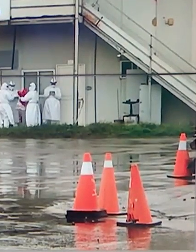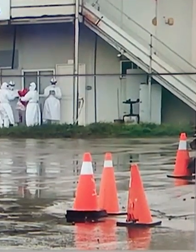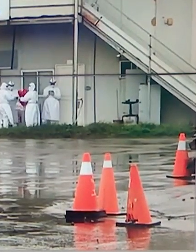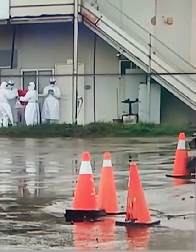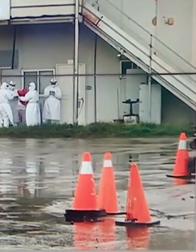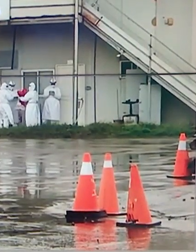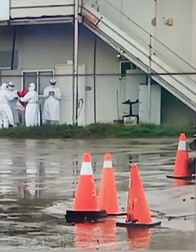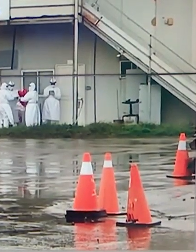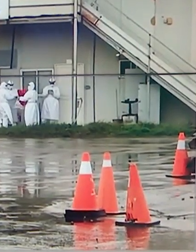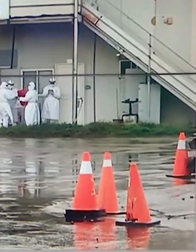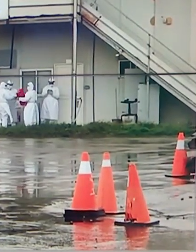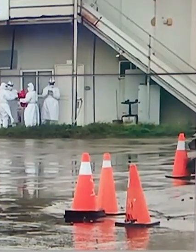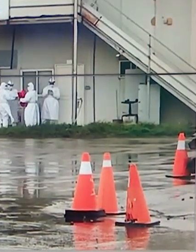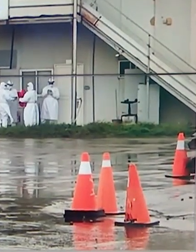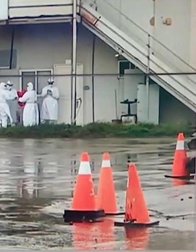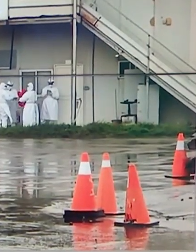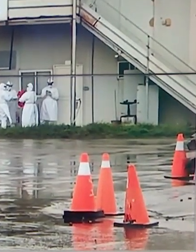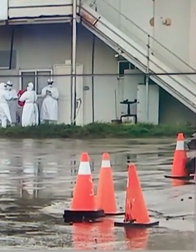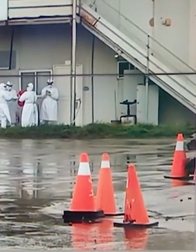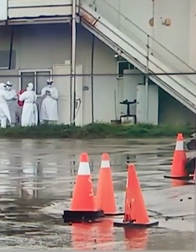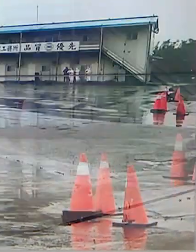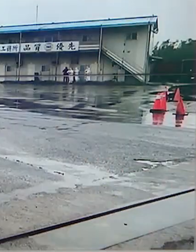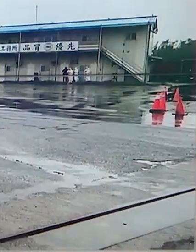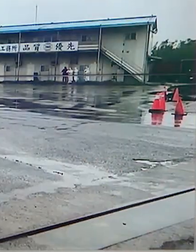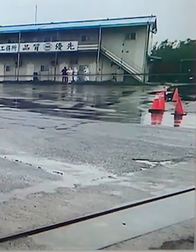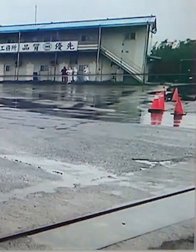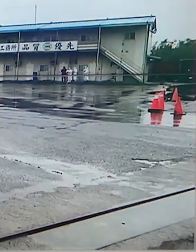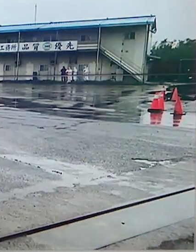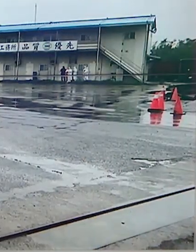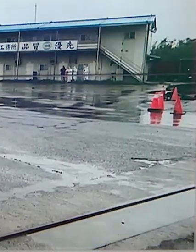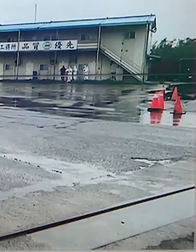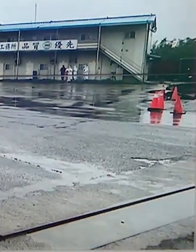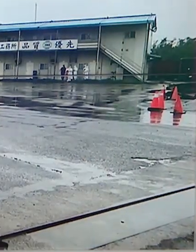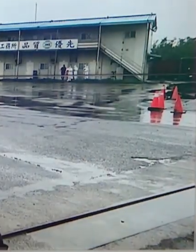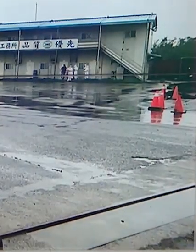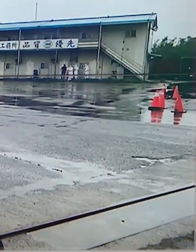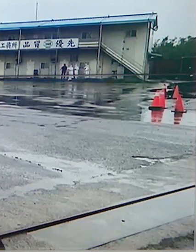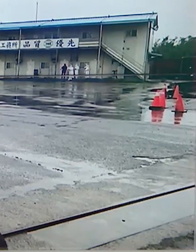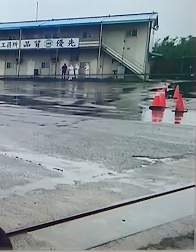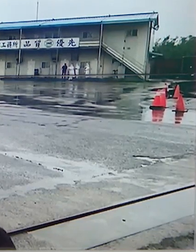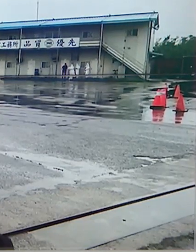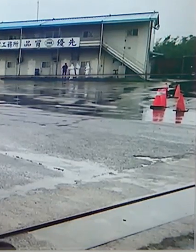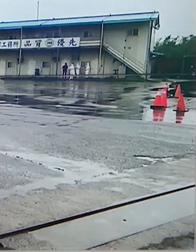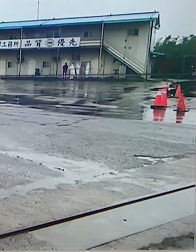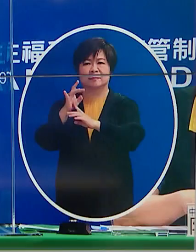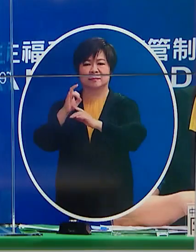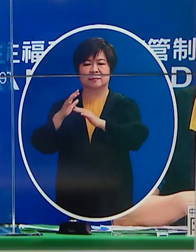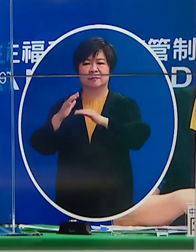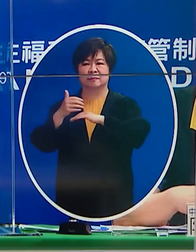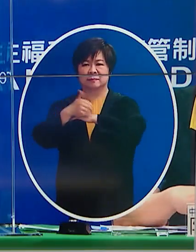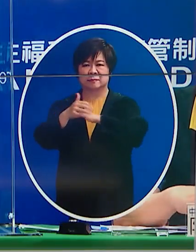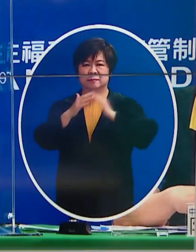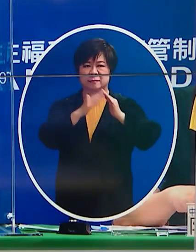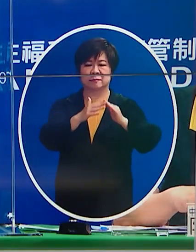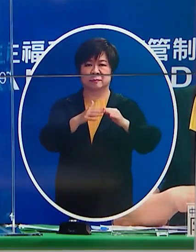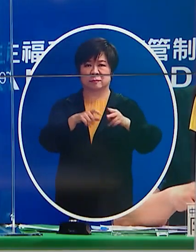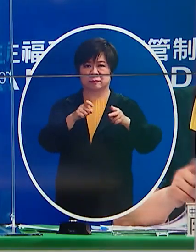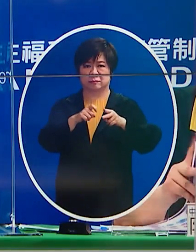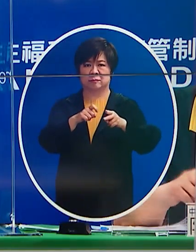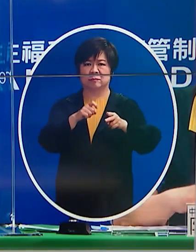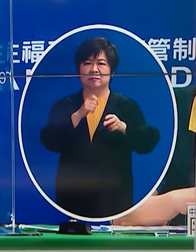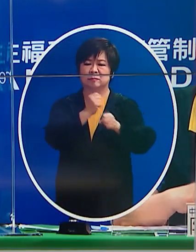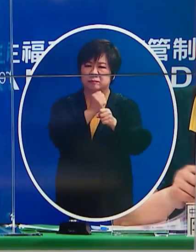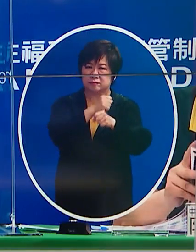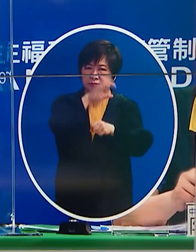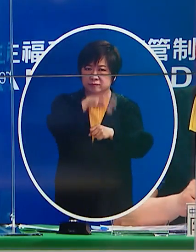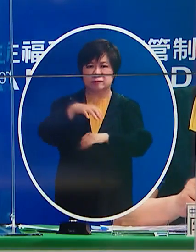Taoyuan. But what really worries CECC Commander Chen Shih-chung are three virus transmission chains that were found in